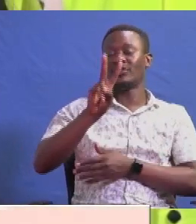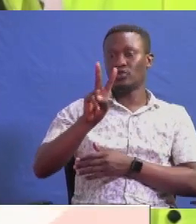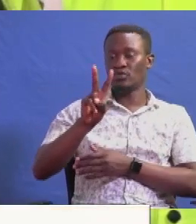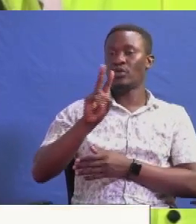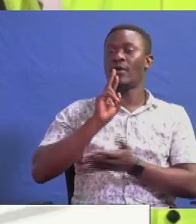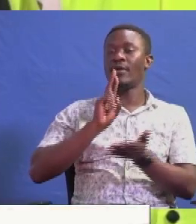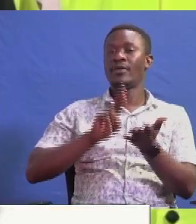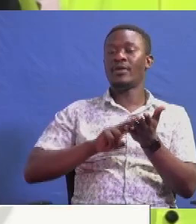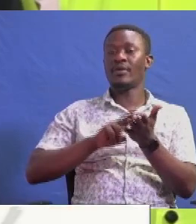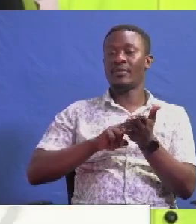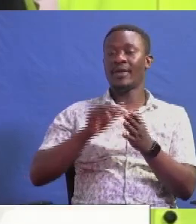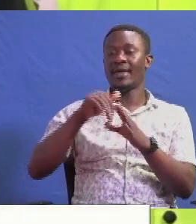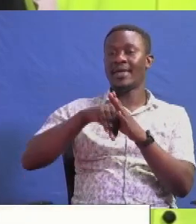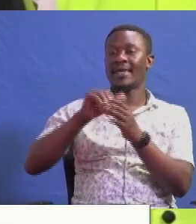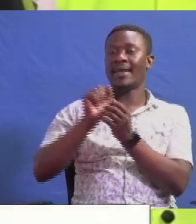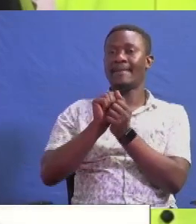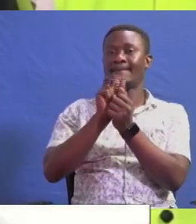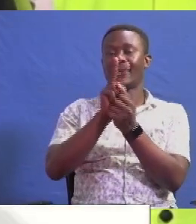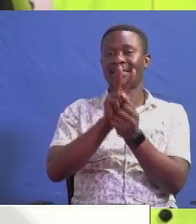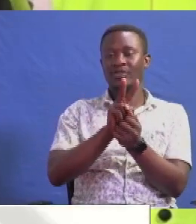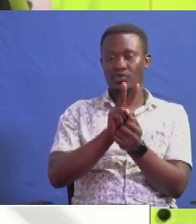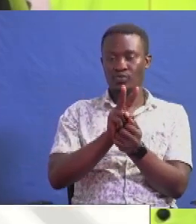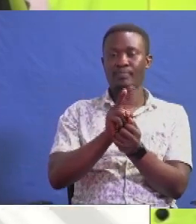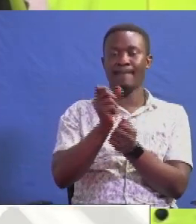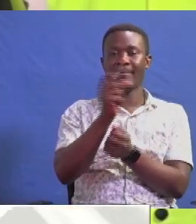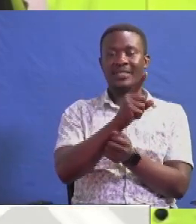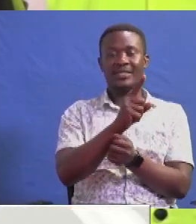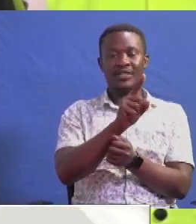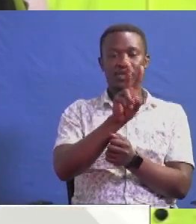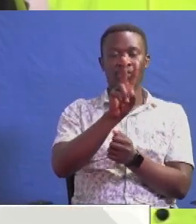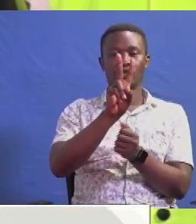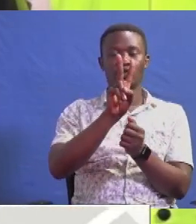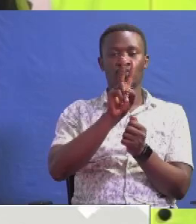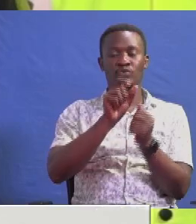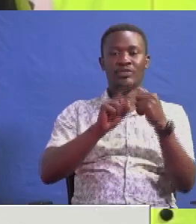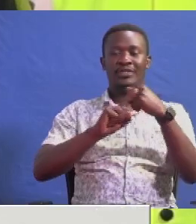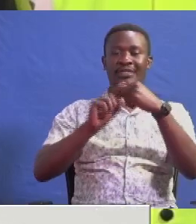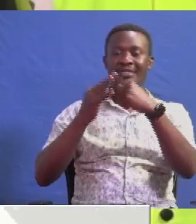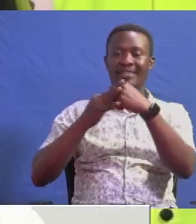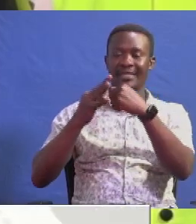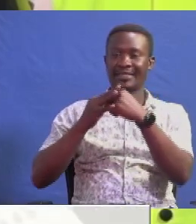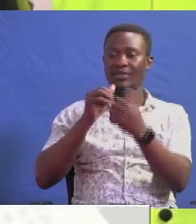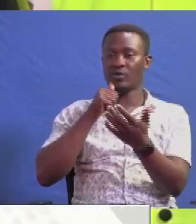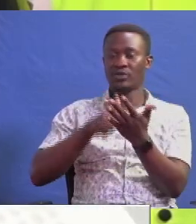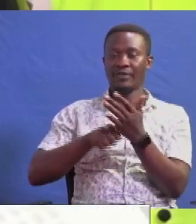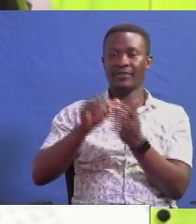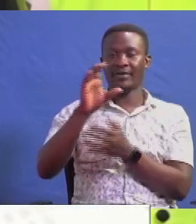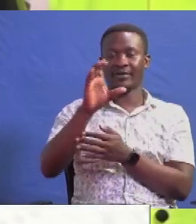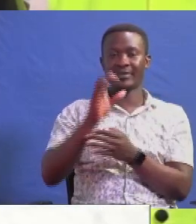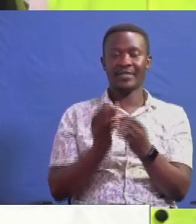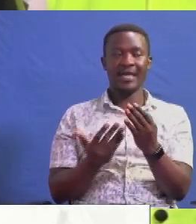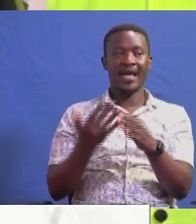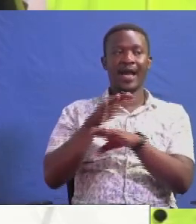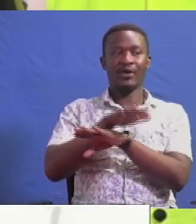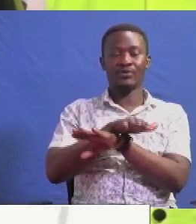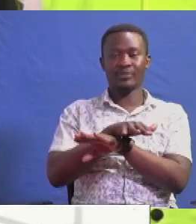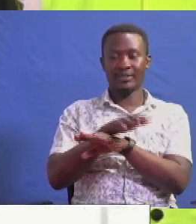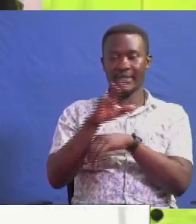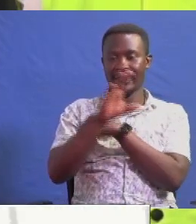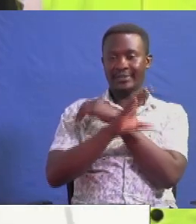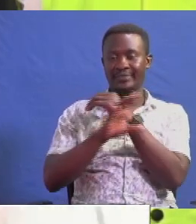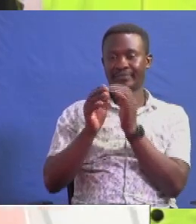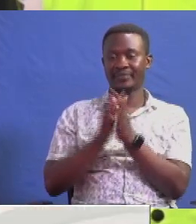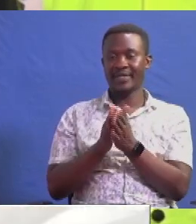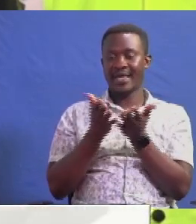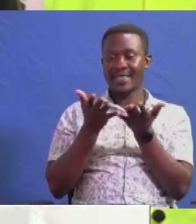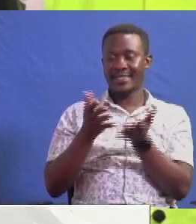reported in December 2024 to 68 confirmed cases across the country. And